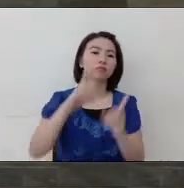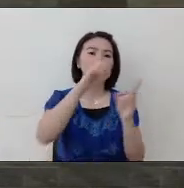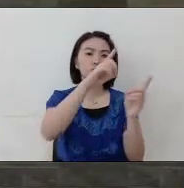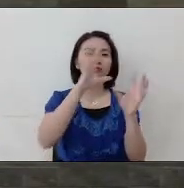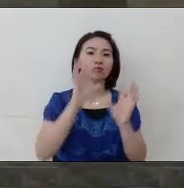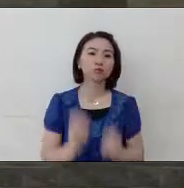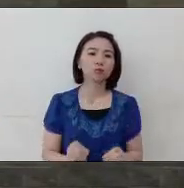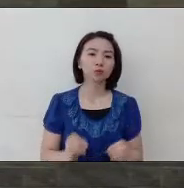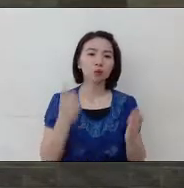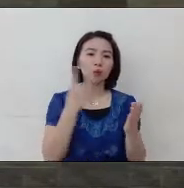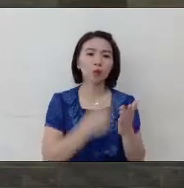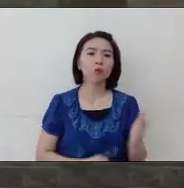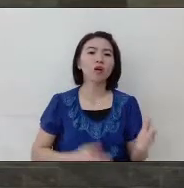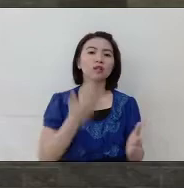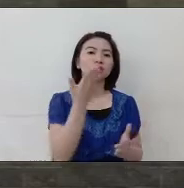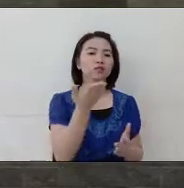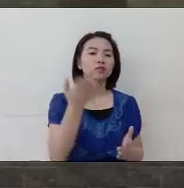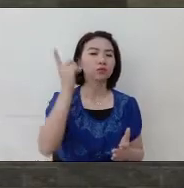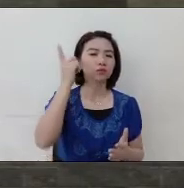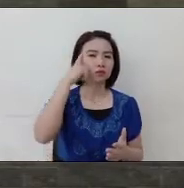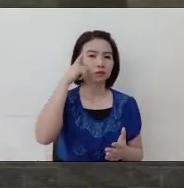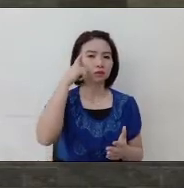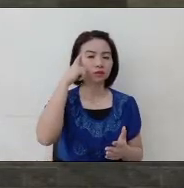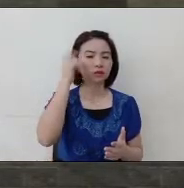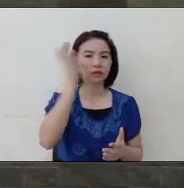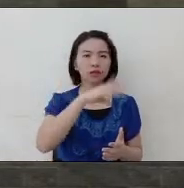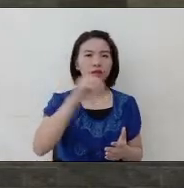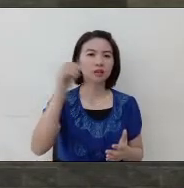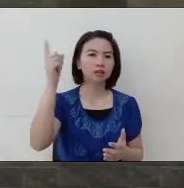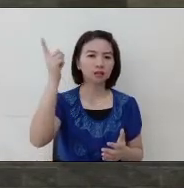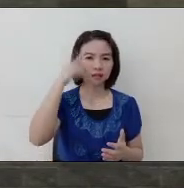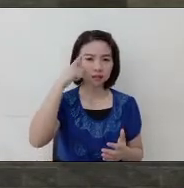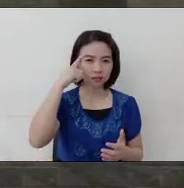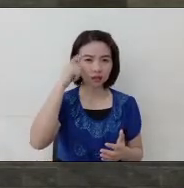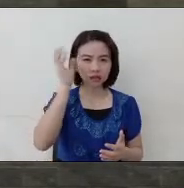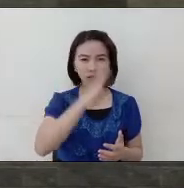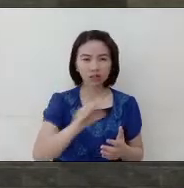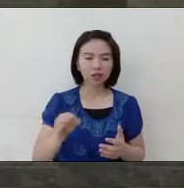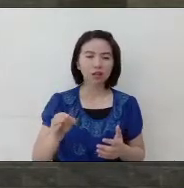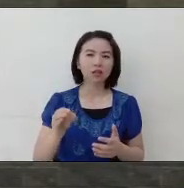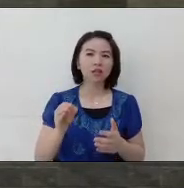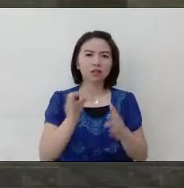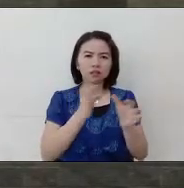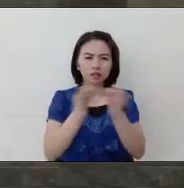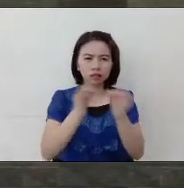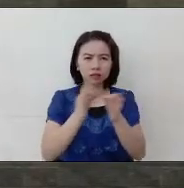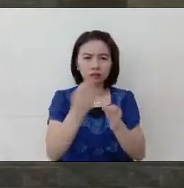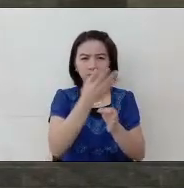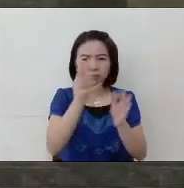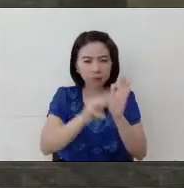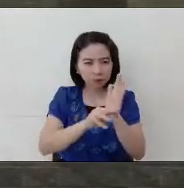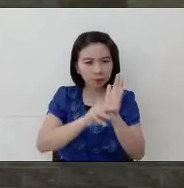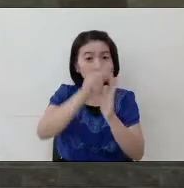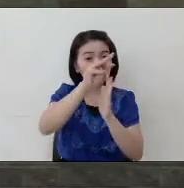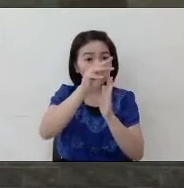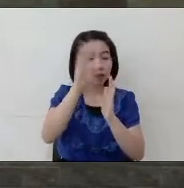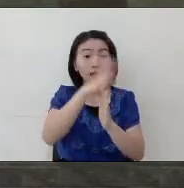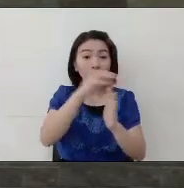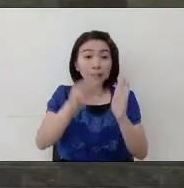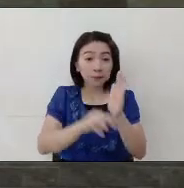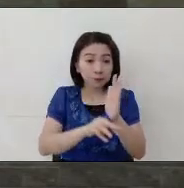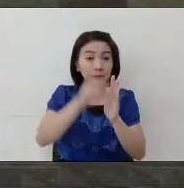But think and consider maturity. And maturity is a